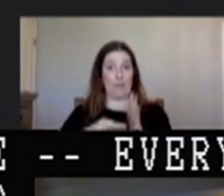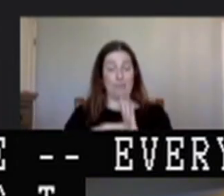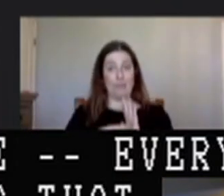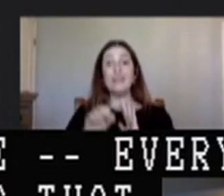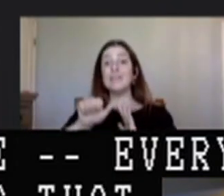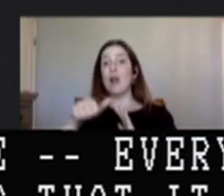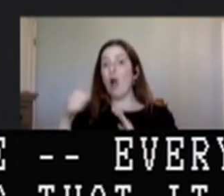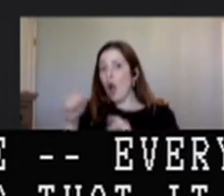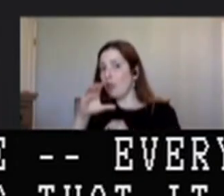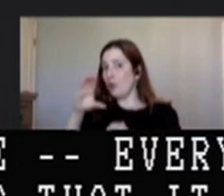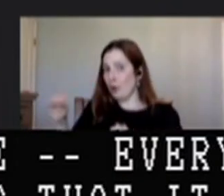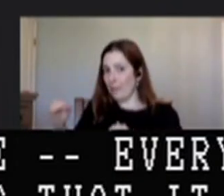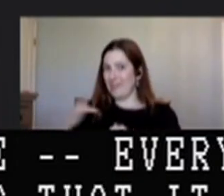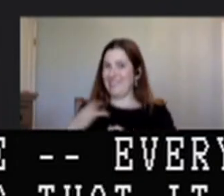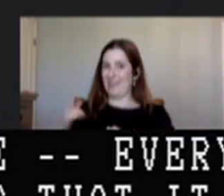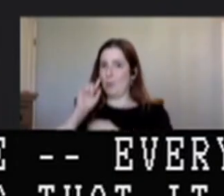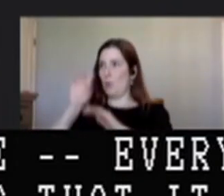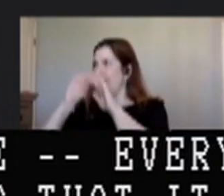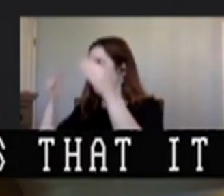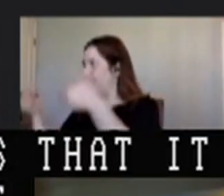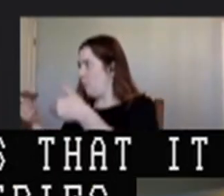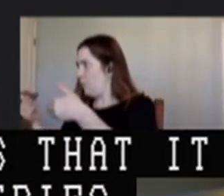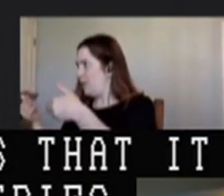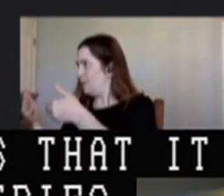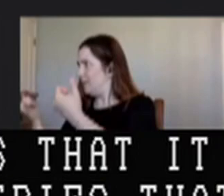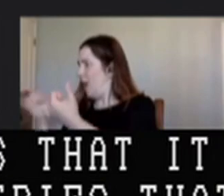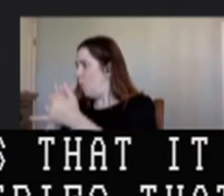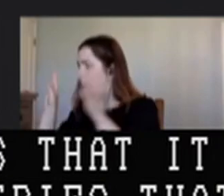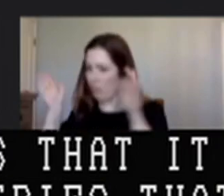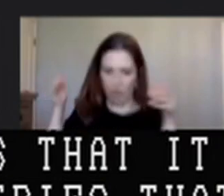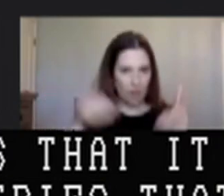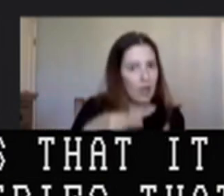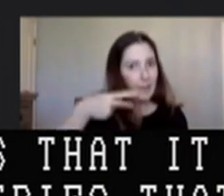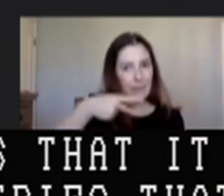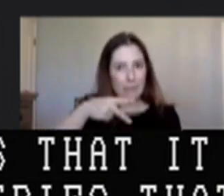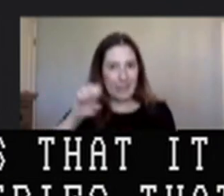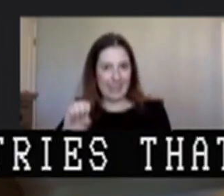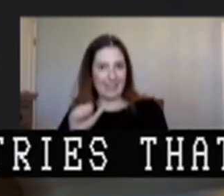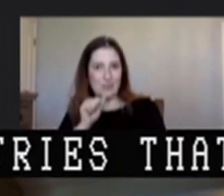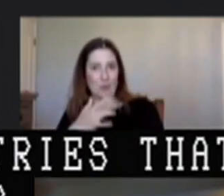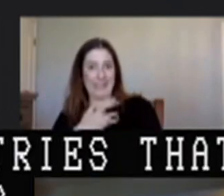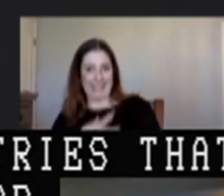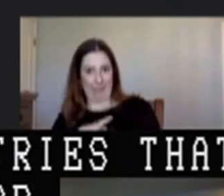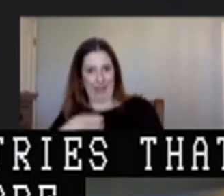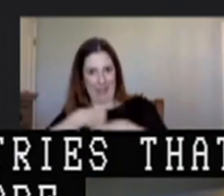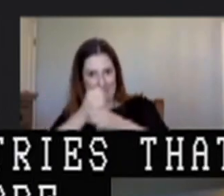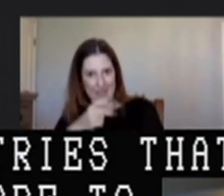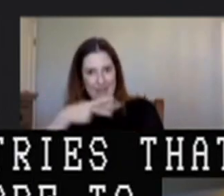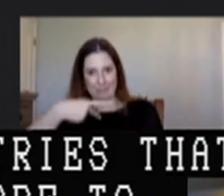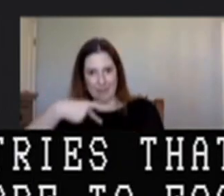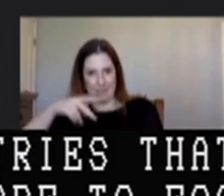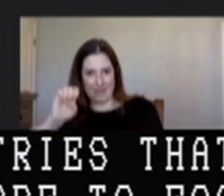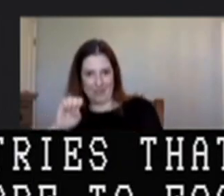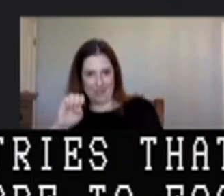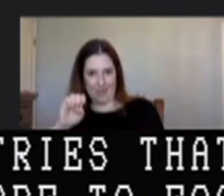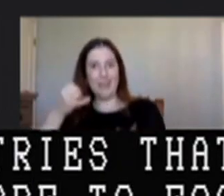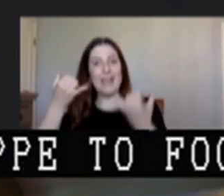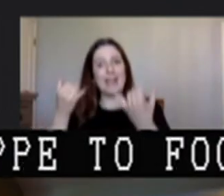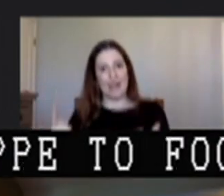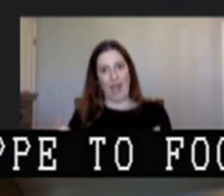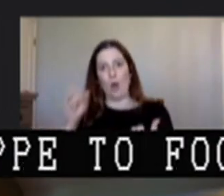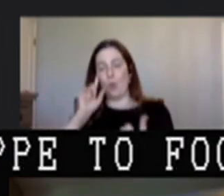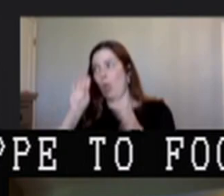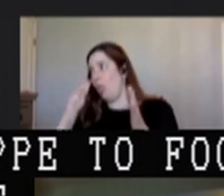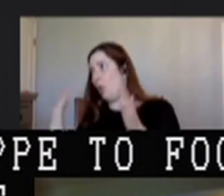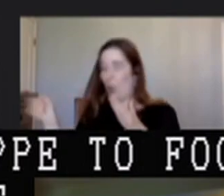industries that don't typically make PPE to focus their efforts on PPE. And so